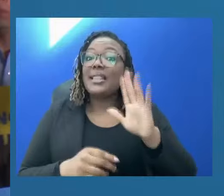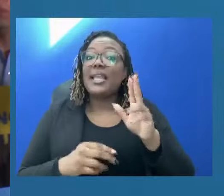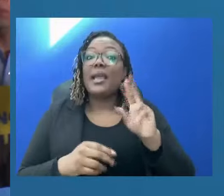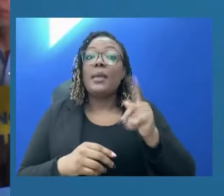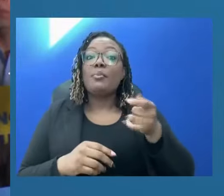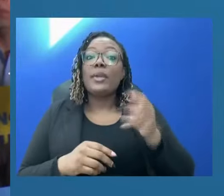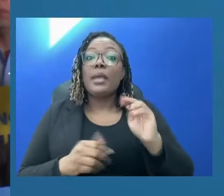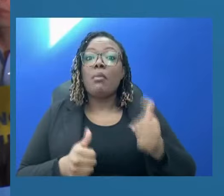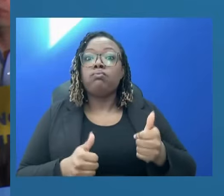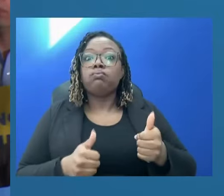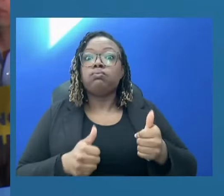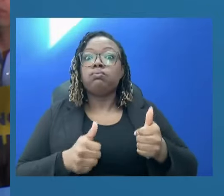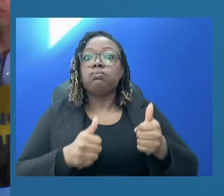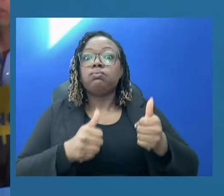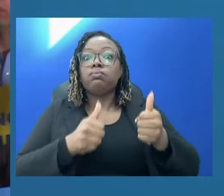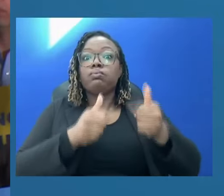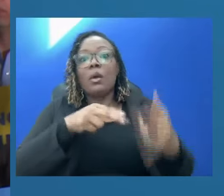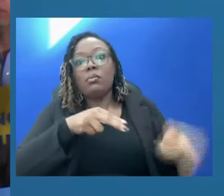go up.